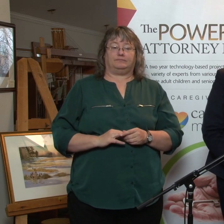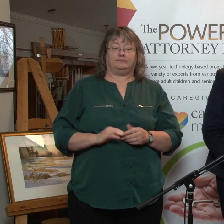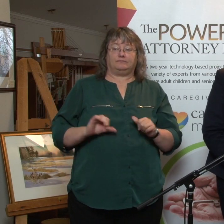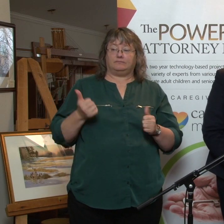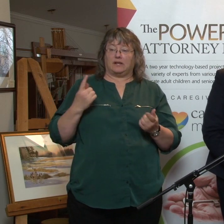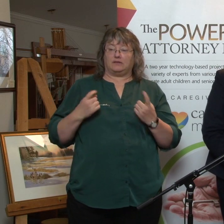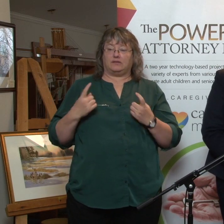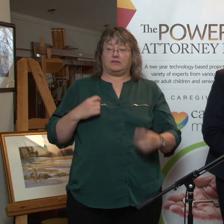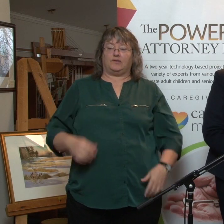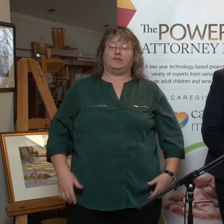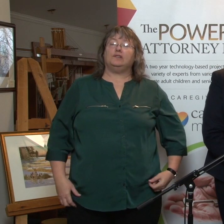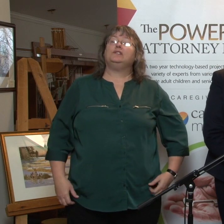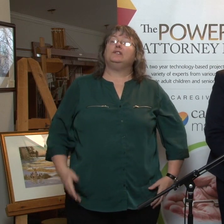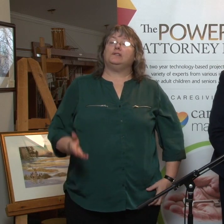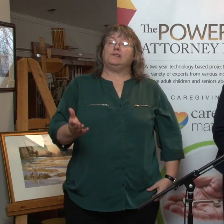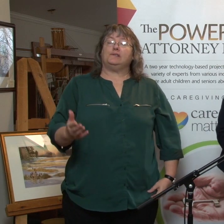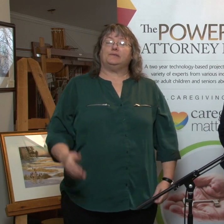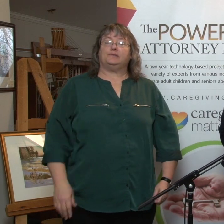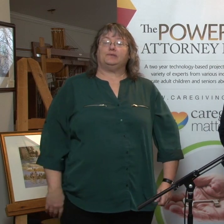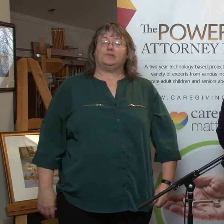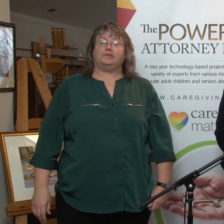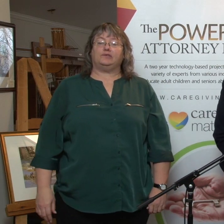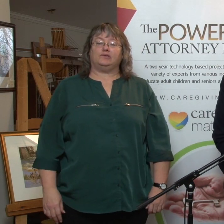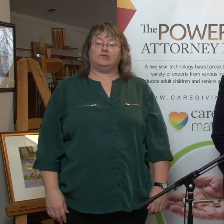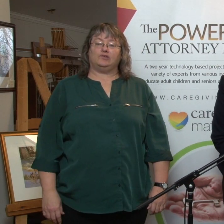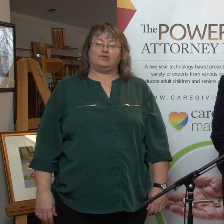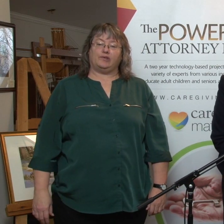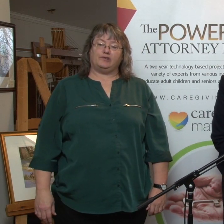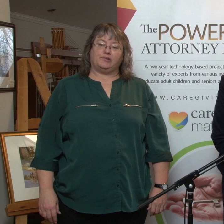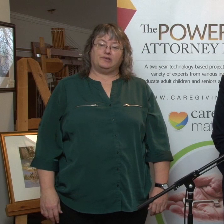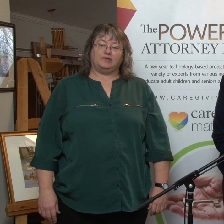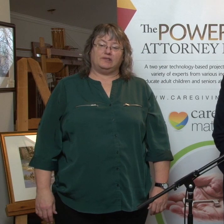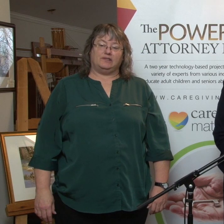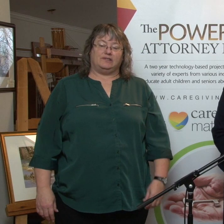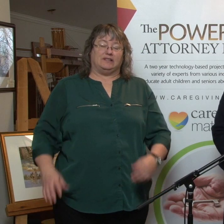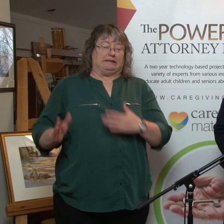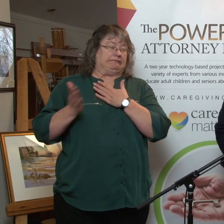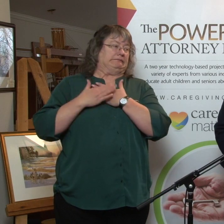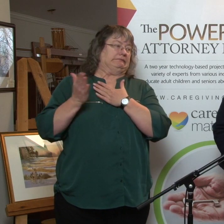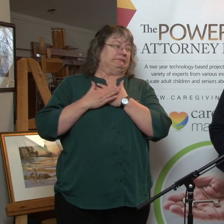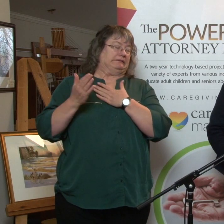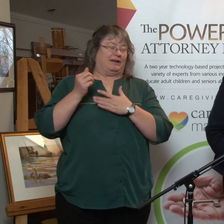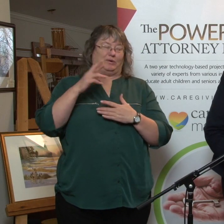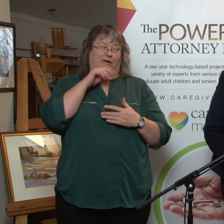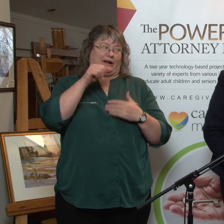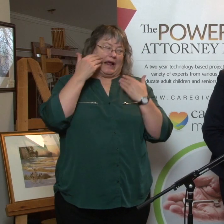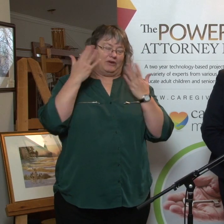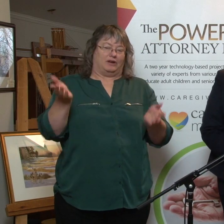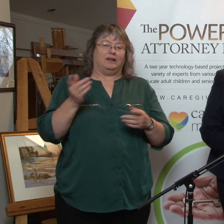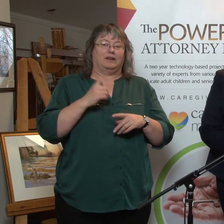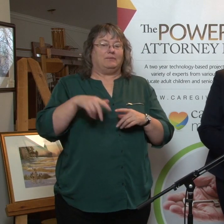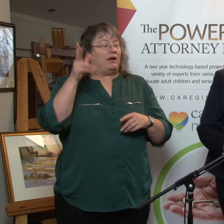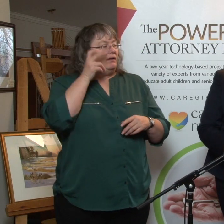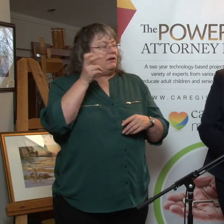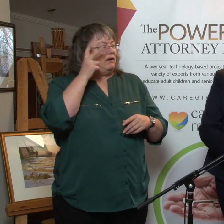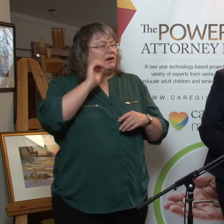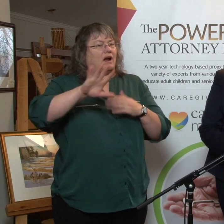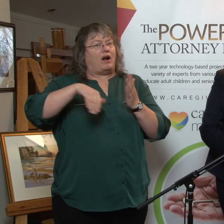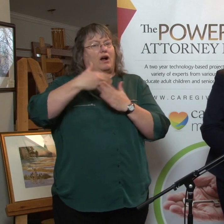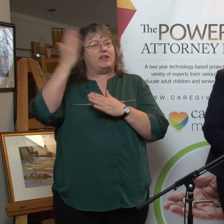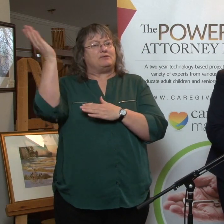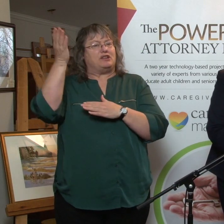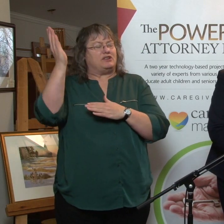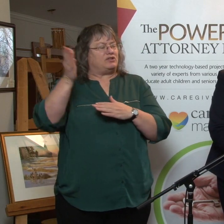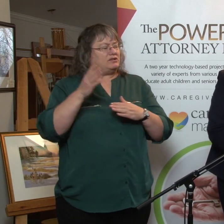Any other questions? Yes, sir. Just, you can reprimand me either way. You know, after listening to all the speakers and even